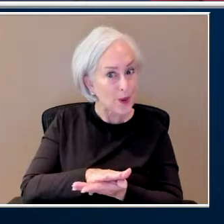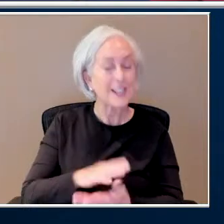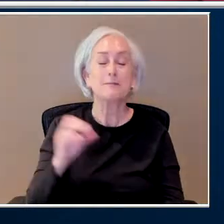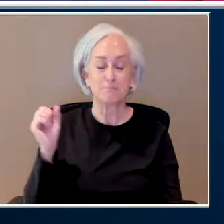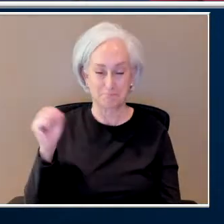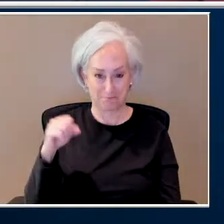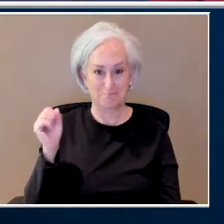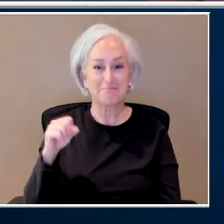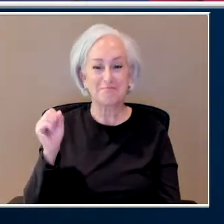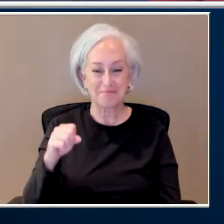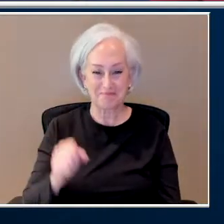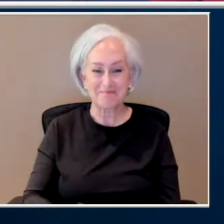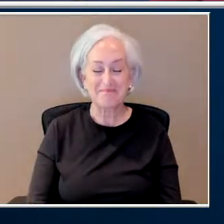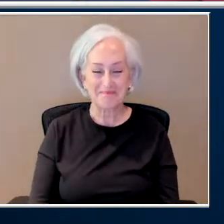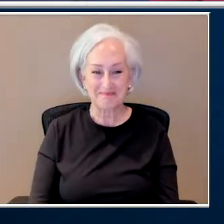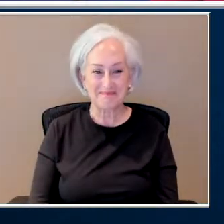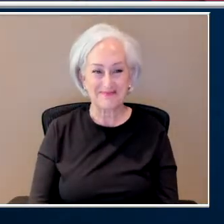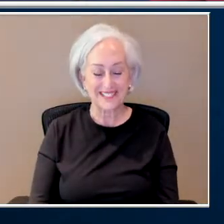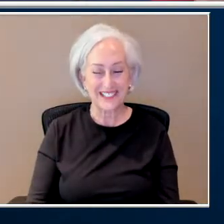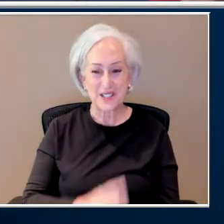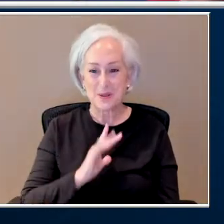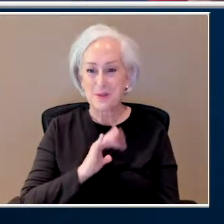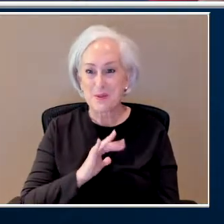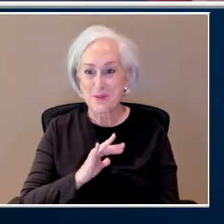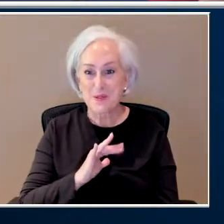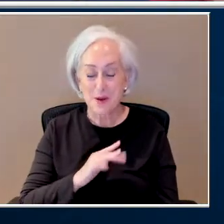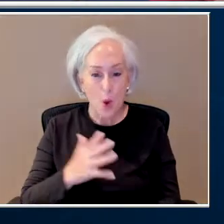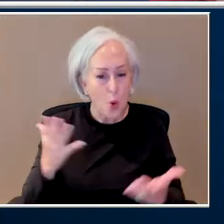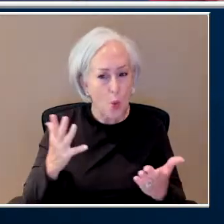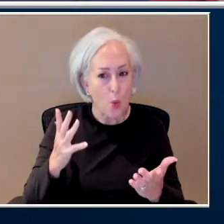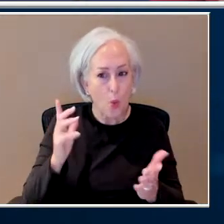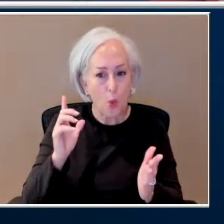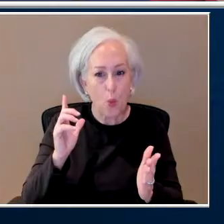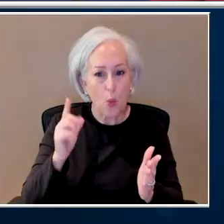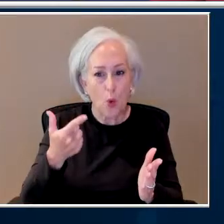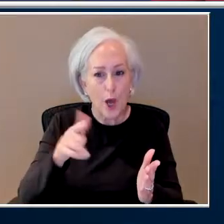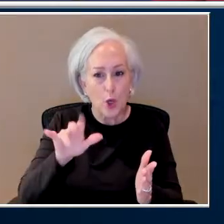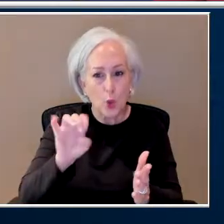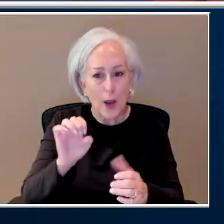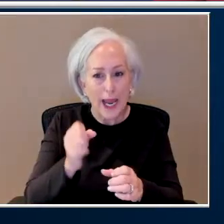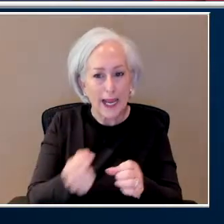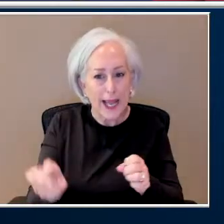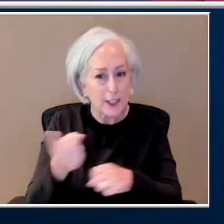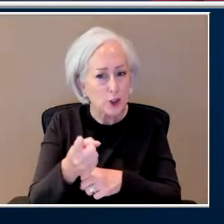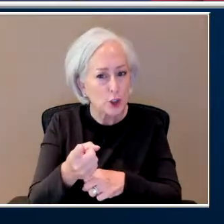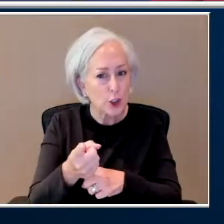Yeah. That's pretty cool. What grade are you going to be in next year?